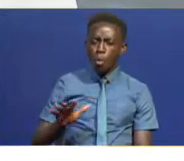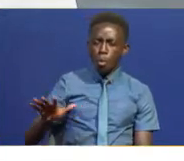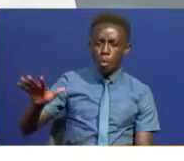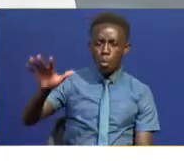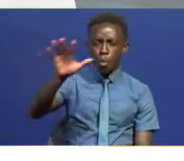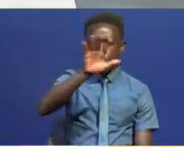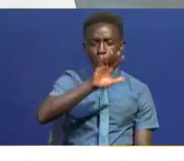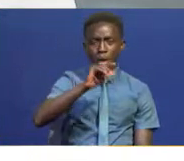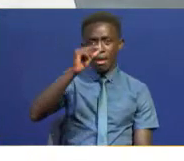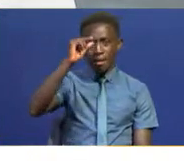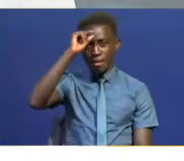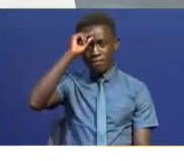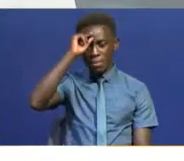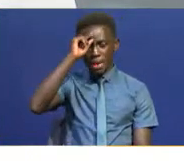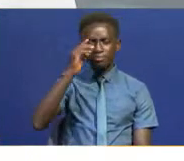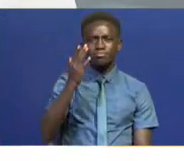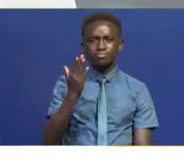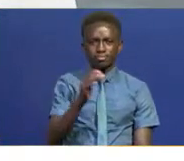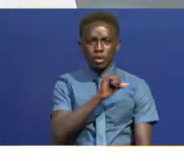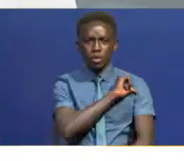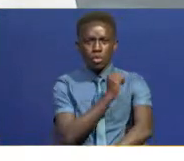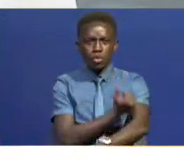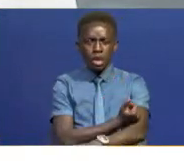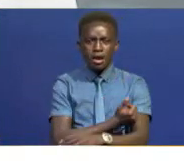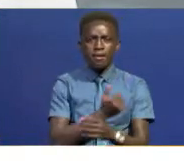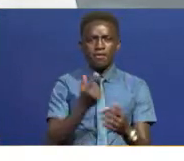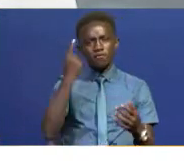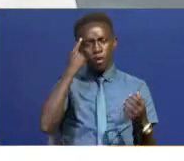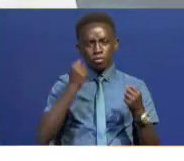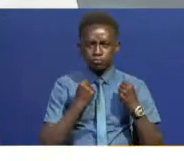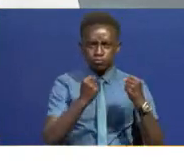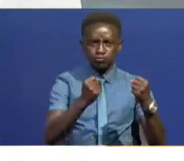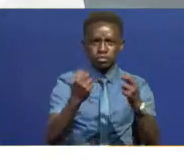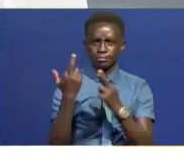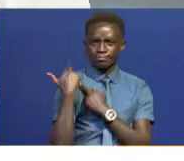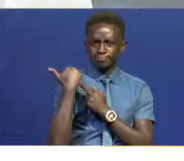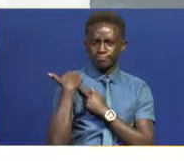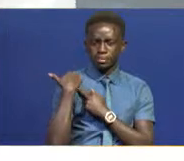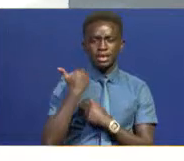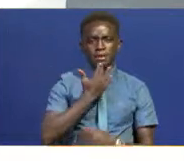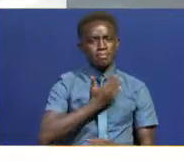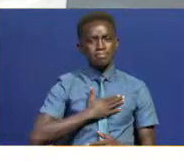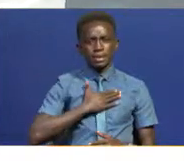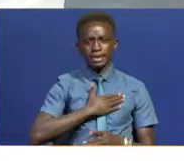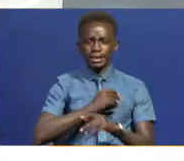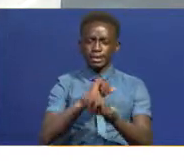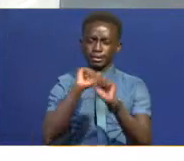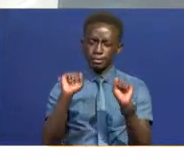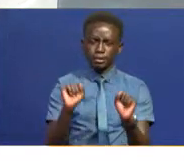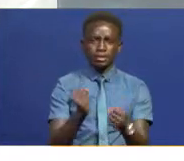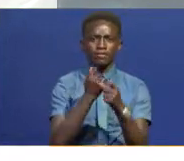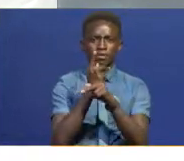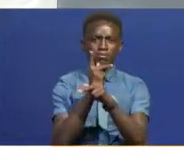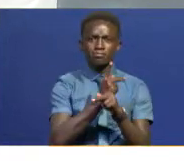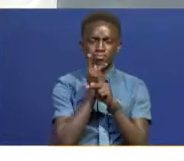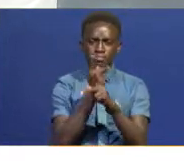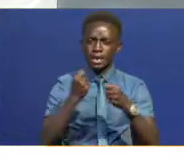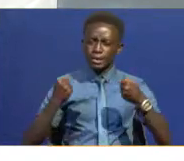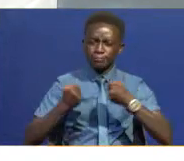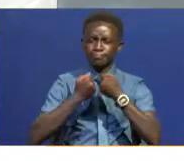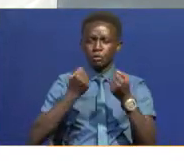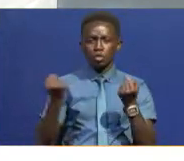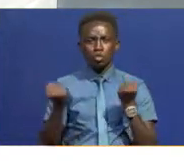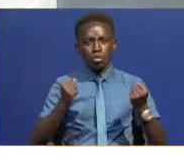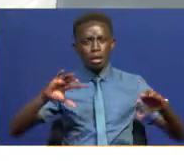a reduction of deaths and injuries as a result of road crashes in the country. Speaking during the launch of the National